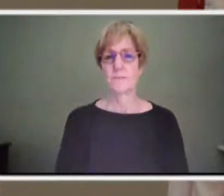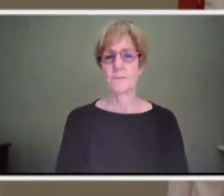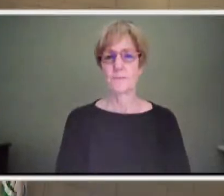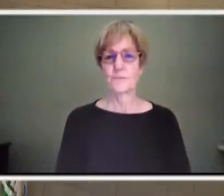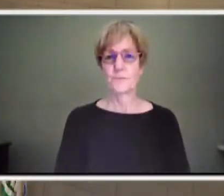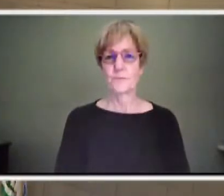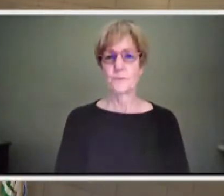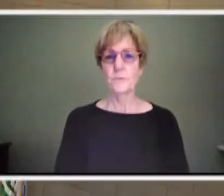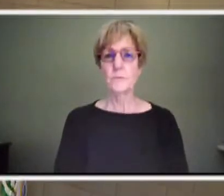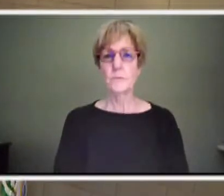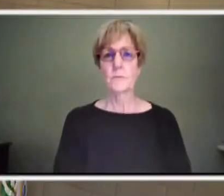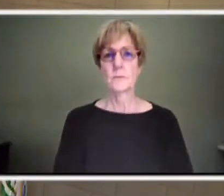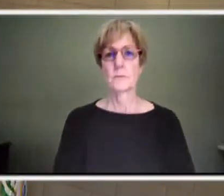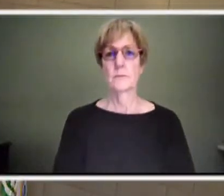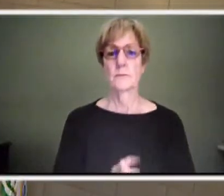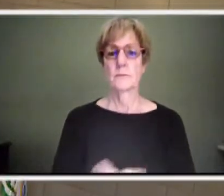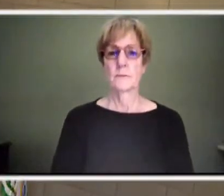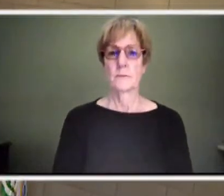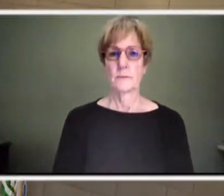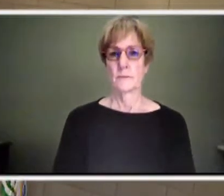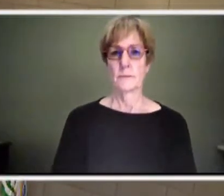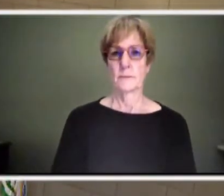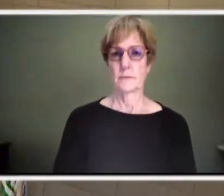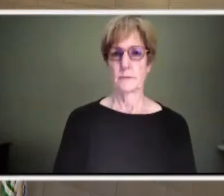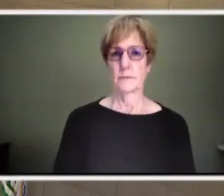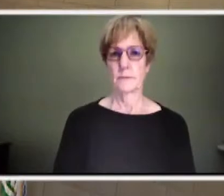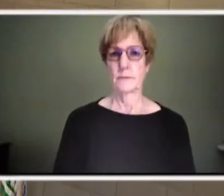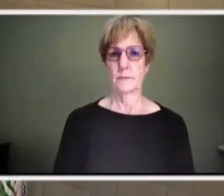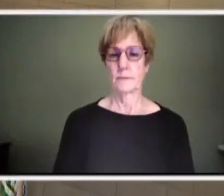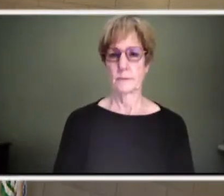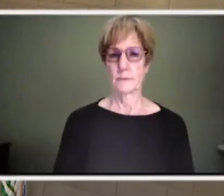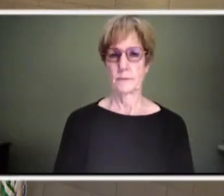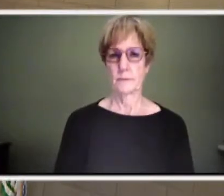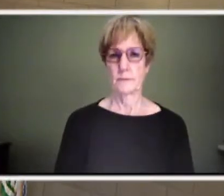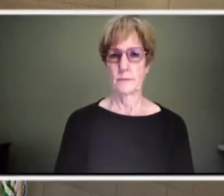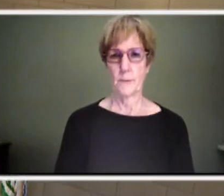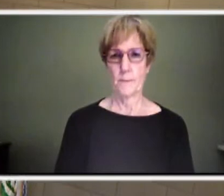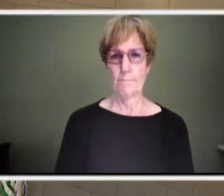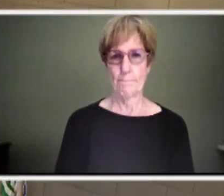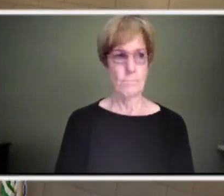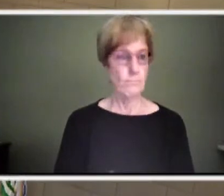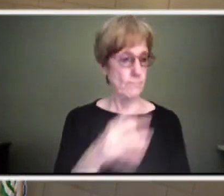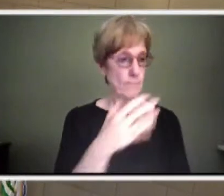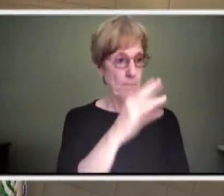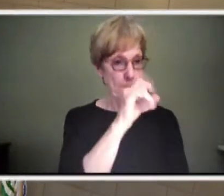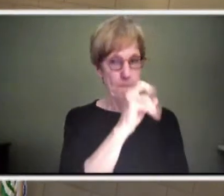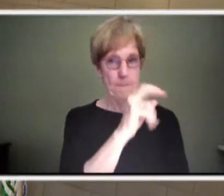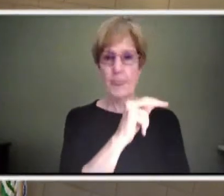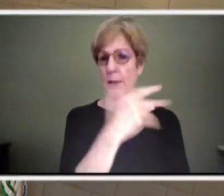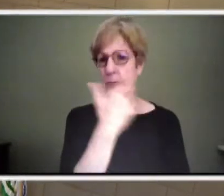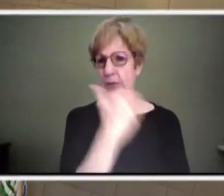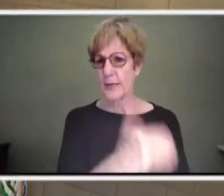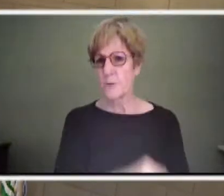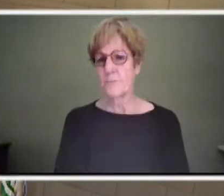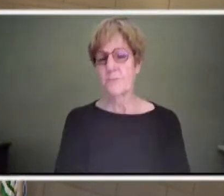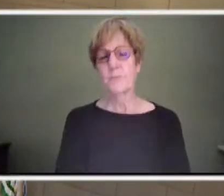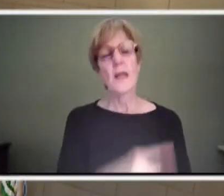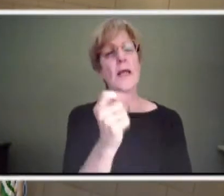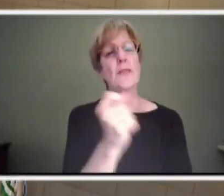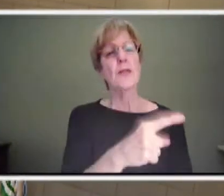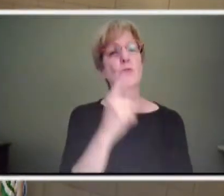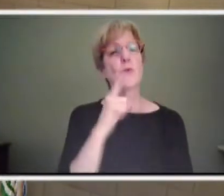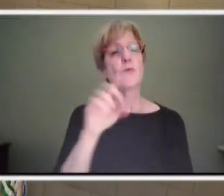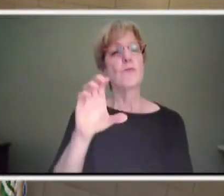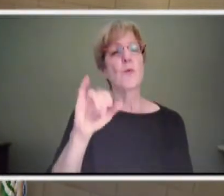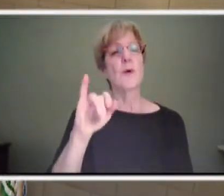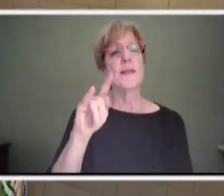Thank you. Thank you. I do have, I do. Ms. Johnson. Thank you. This question is for city